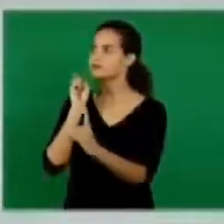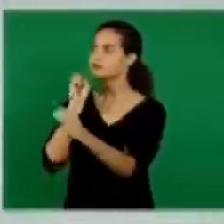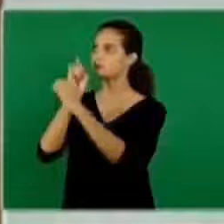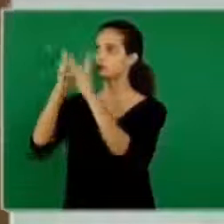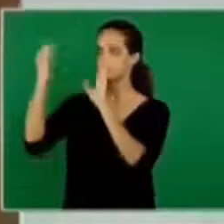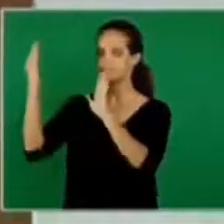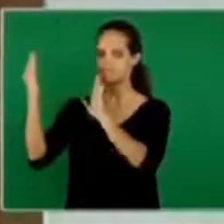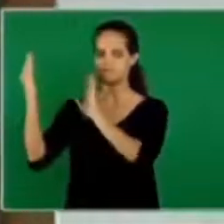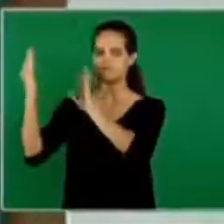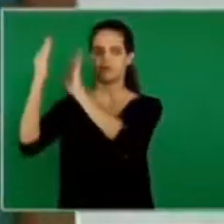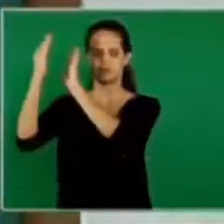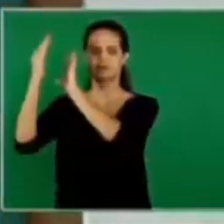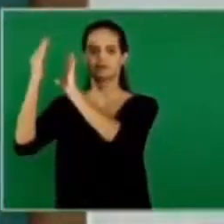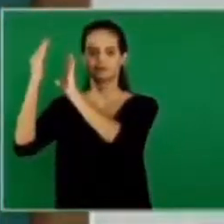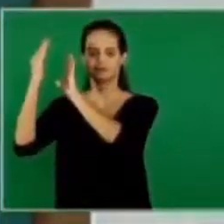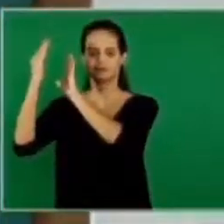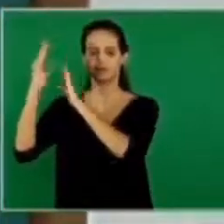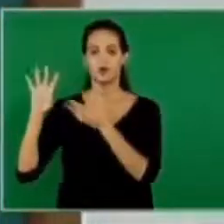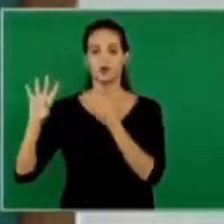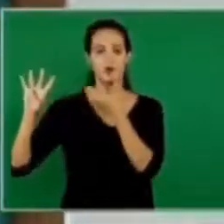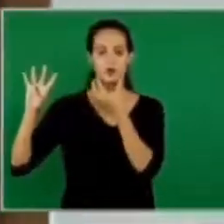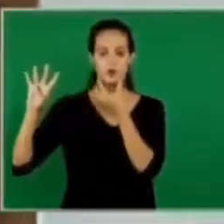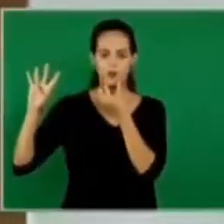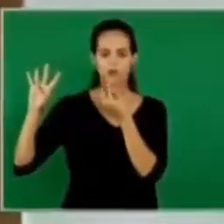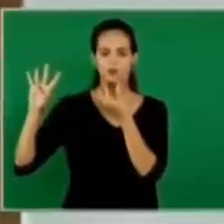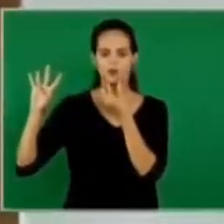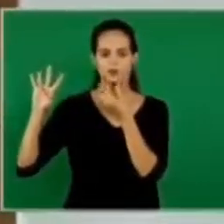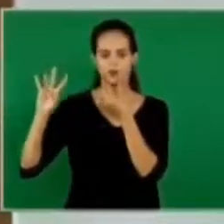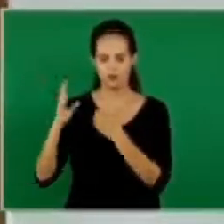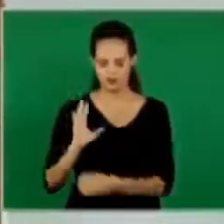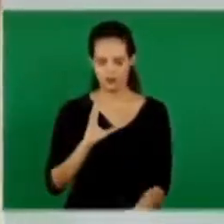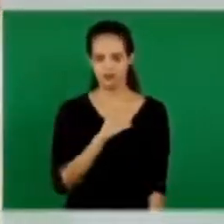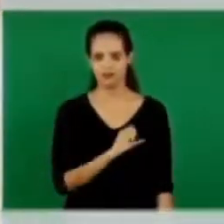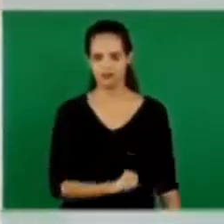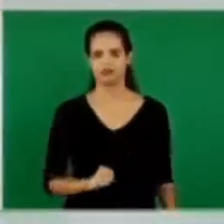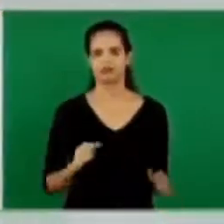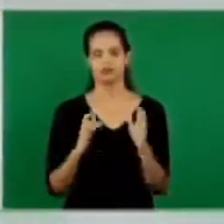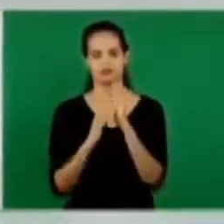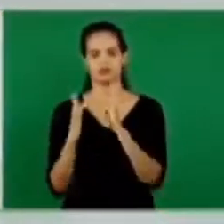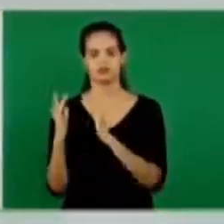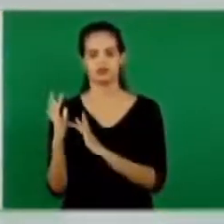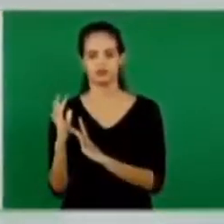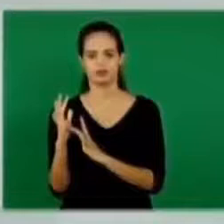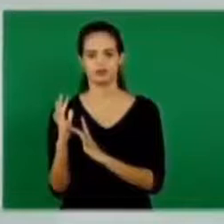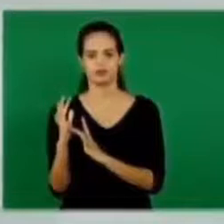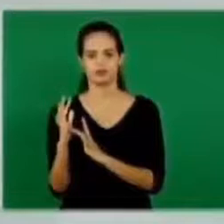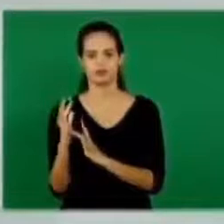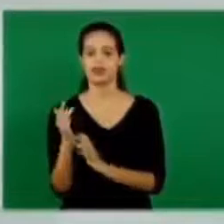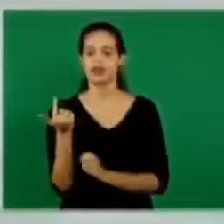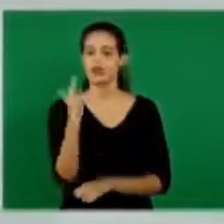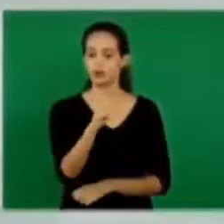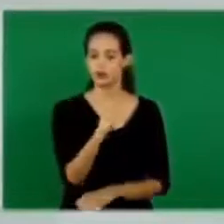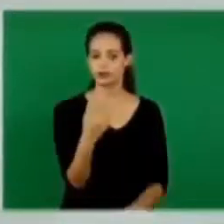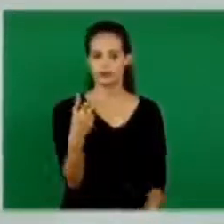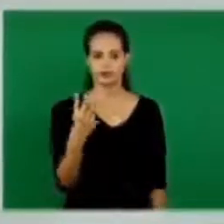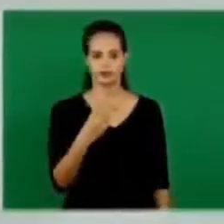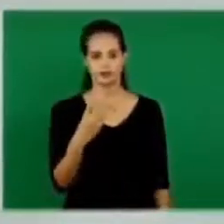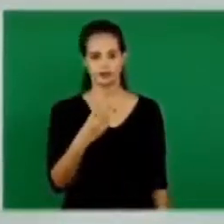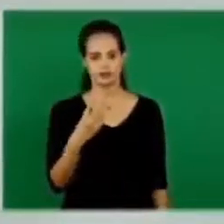are going to meet their beloved groom. So now I'm going to ask the third